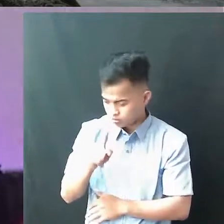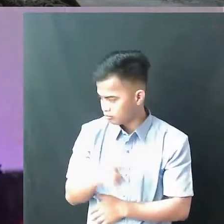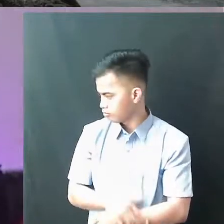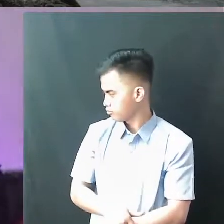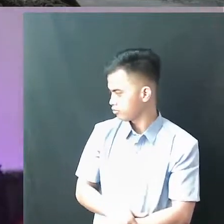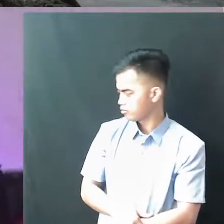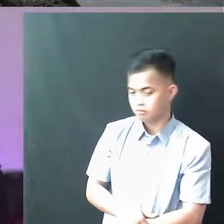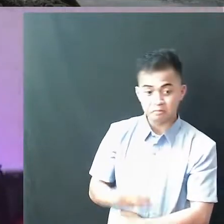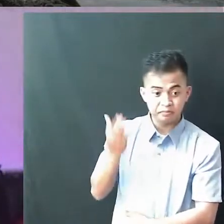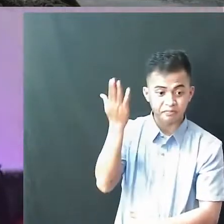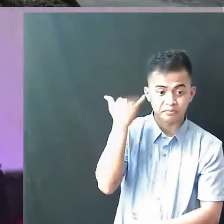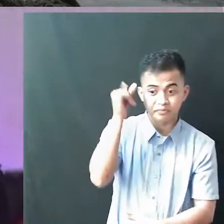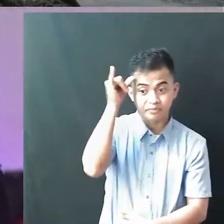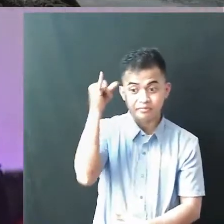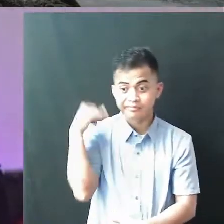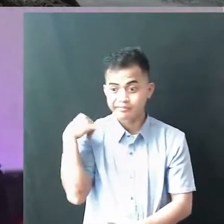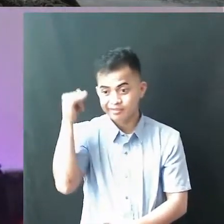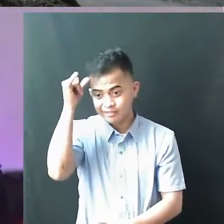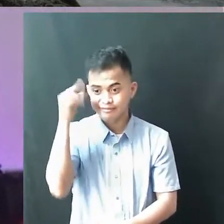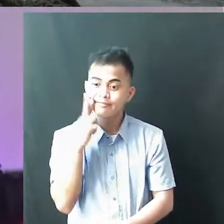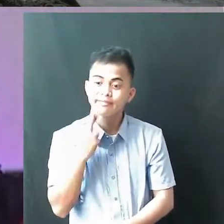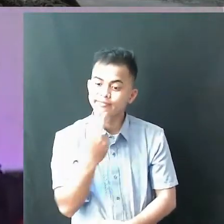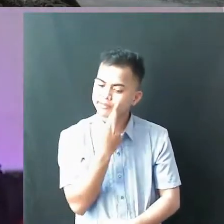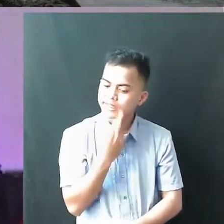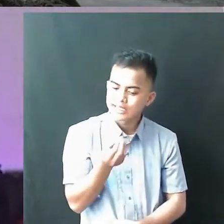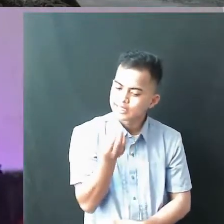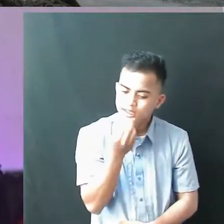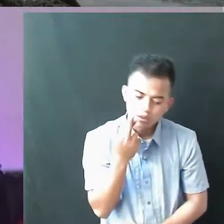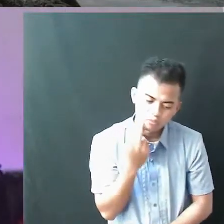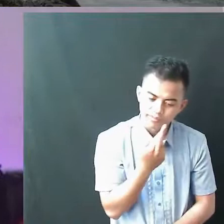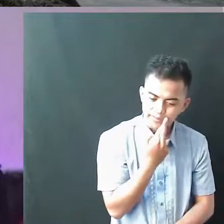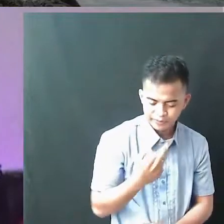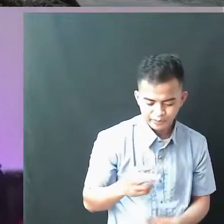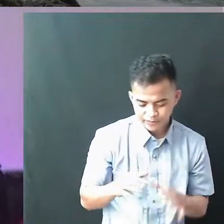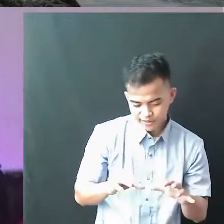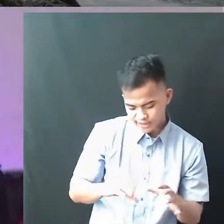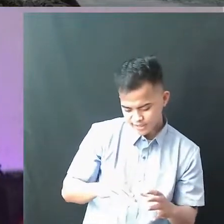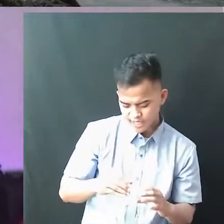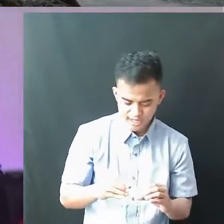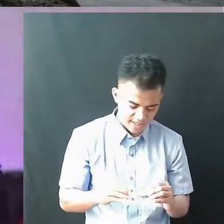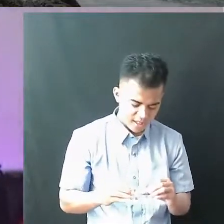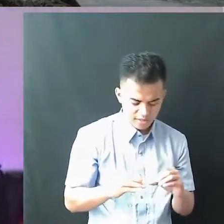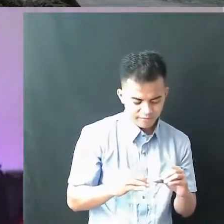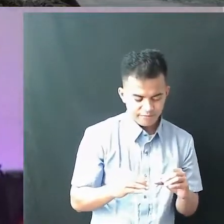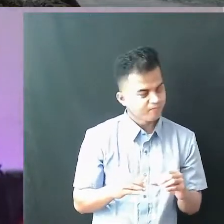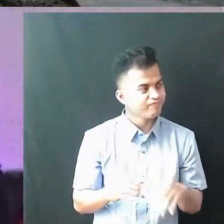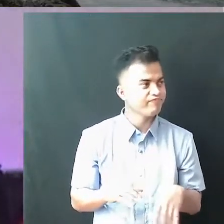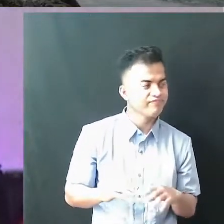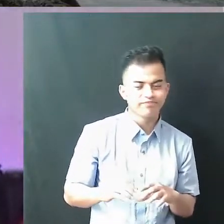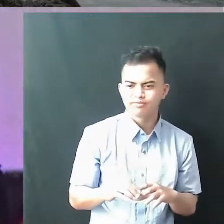at a restaurant yesterday, famous restaurant. I have a funny feeling the people who own that